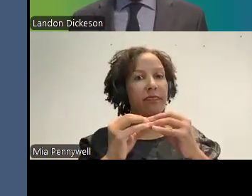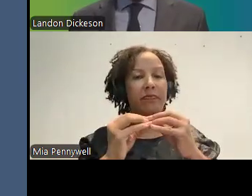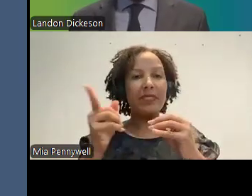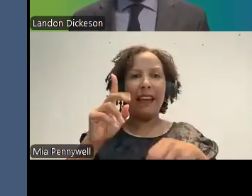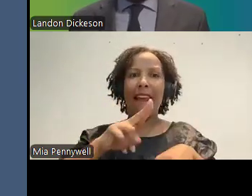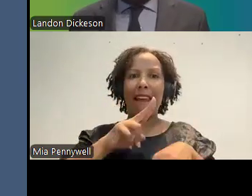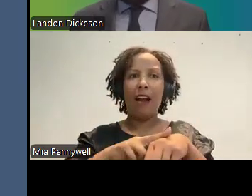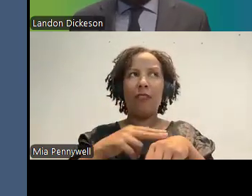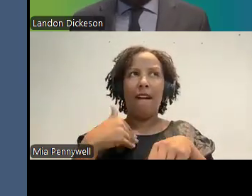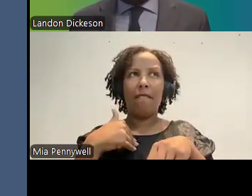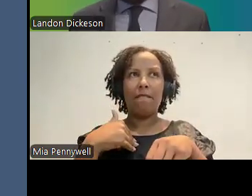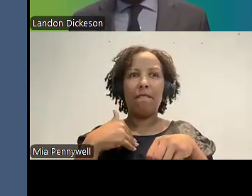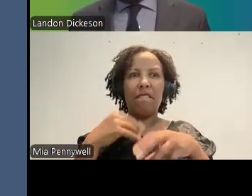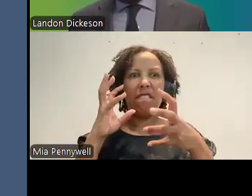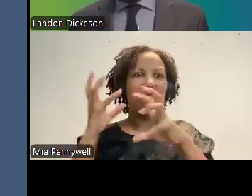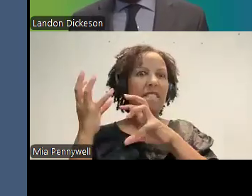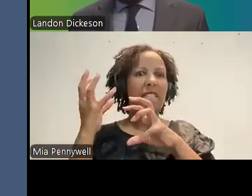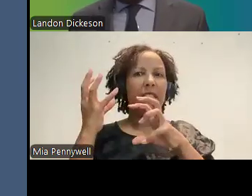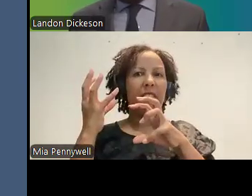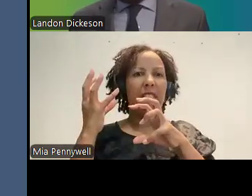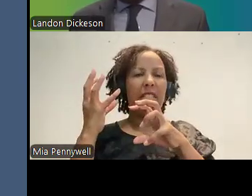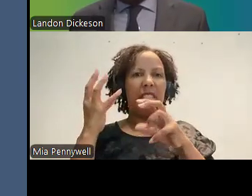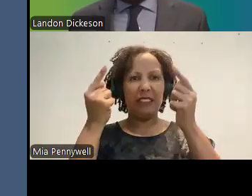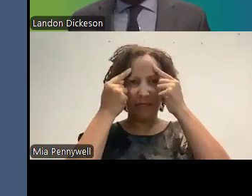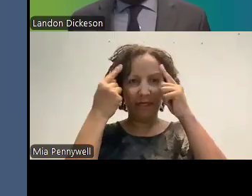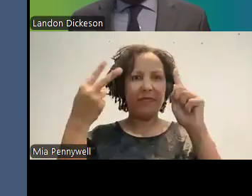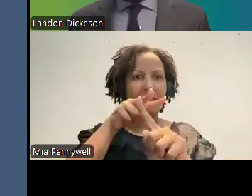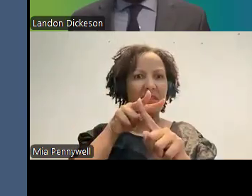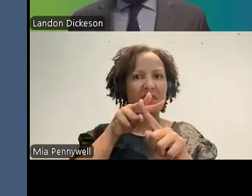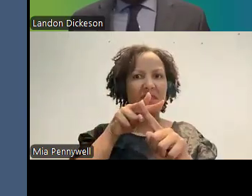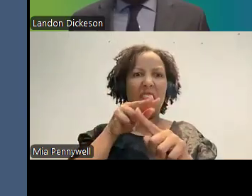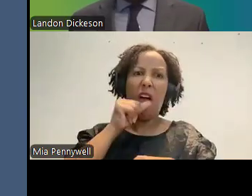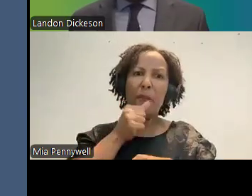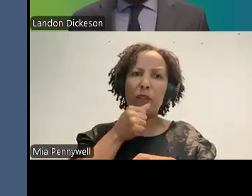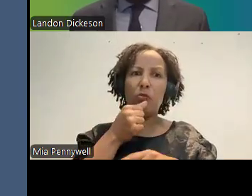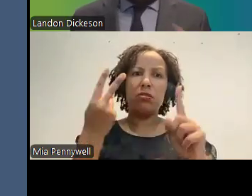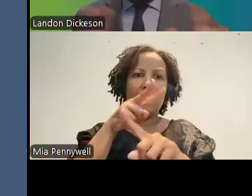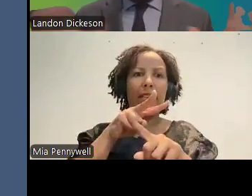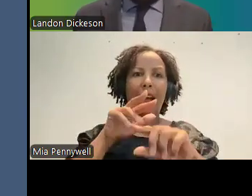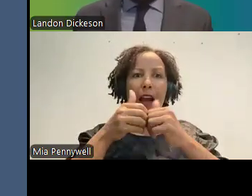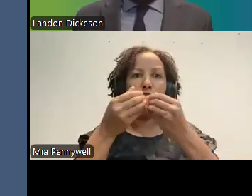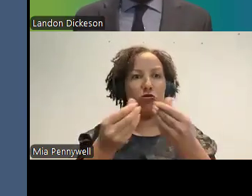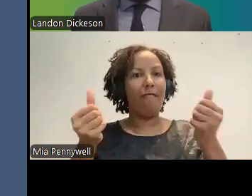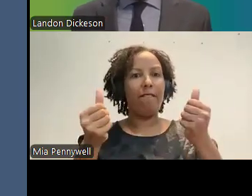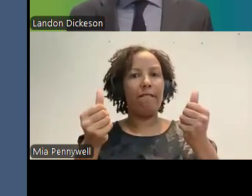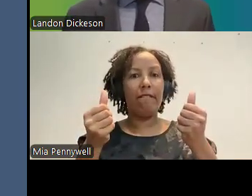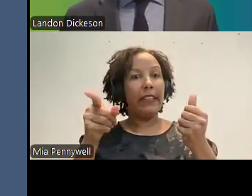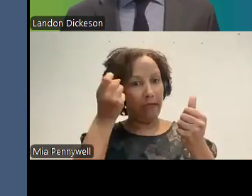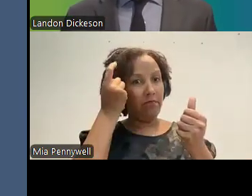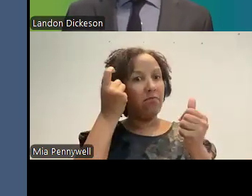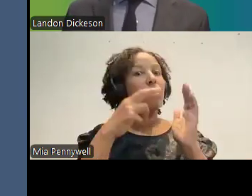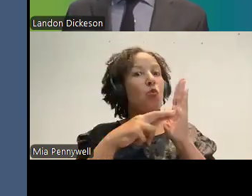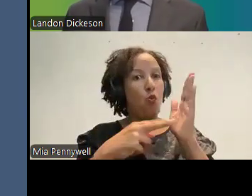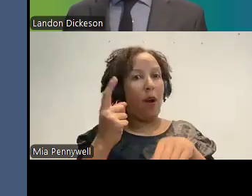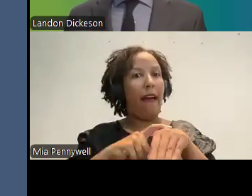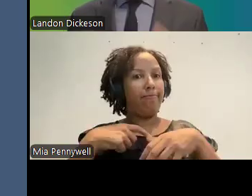perspective on conflict resolution, a harmful perspective. And one day he got upset and he knew the rules, that there's no